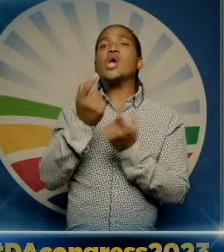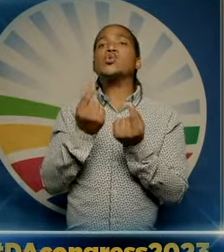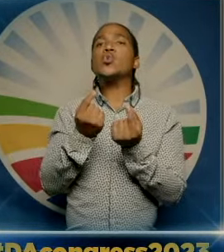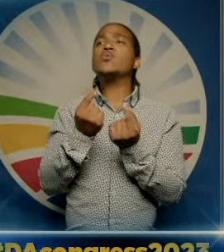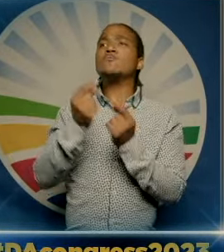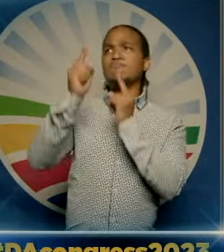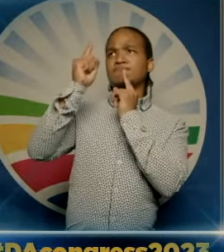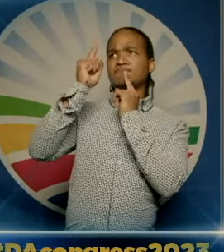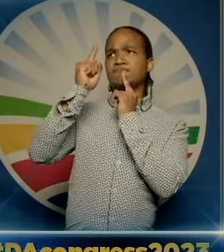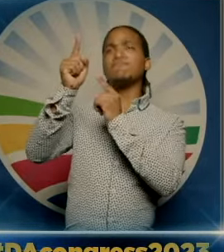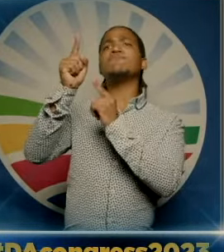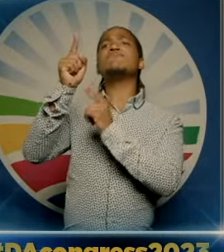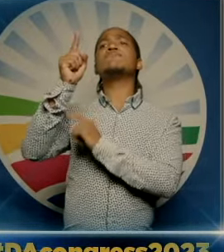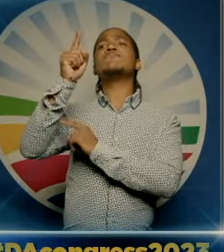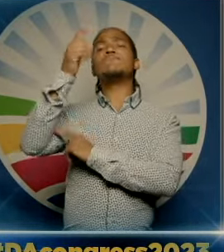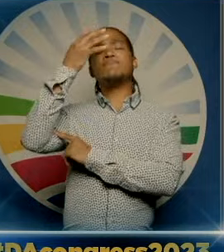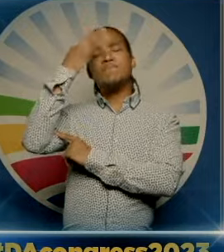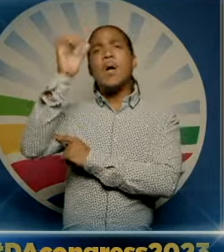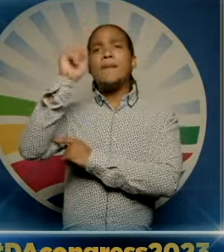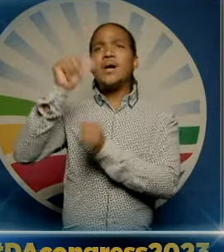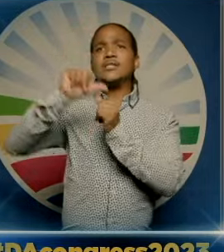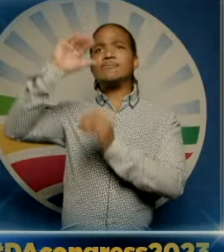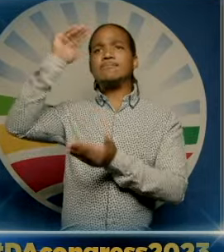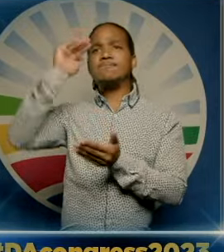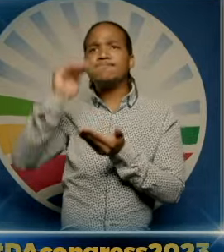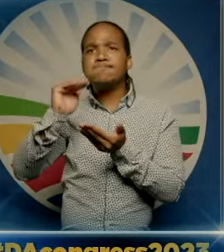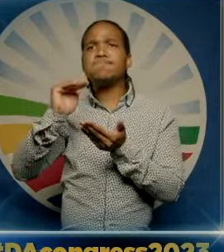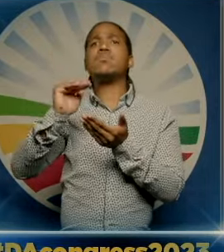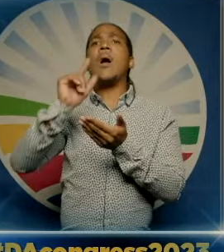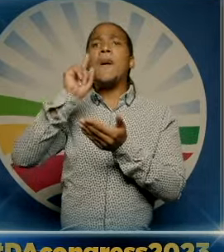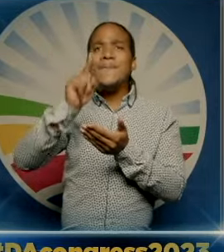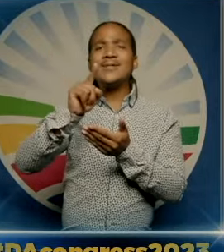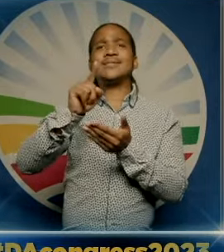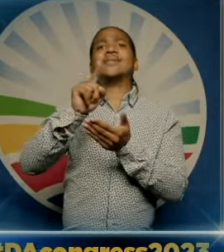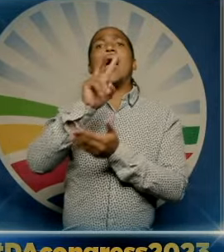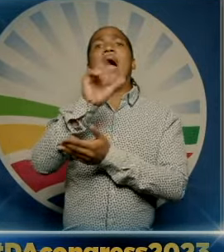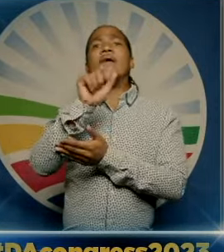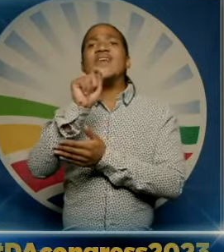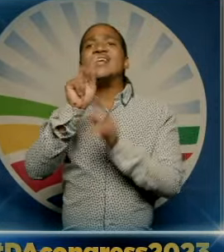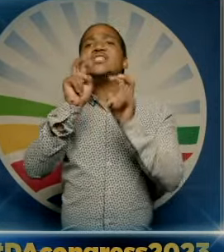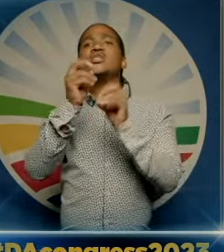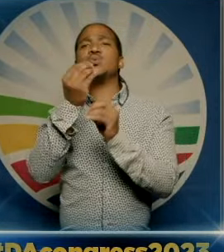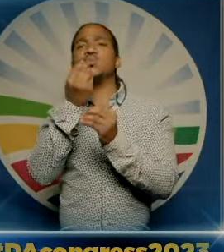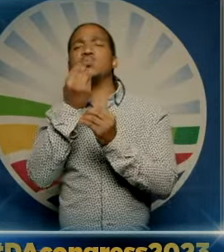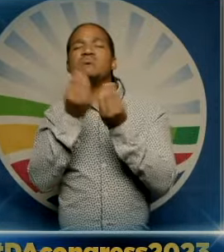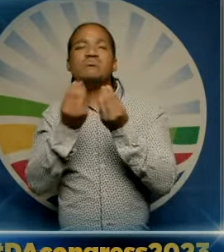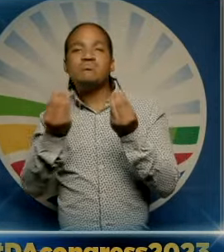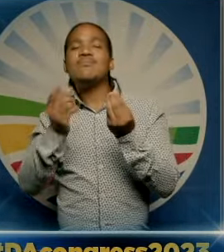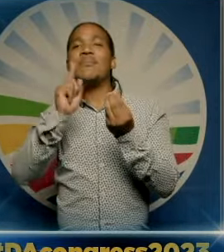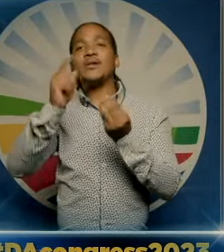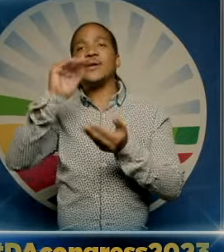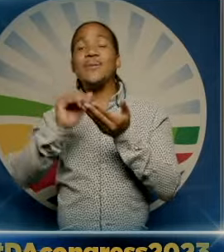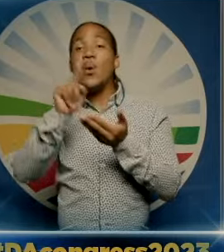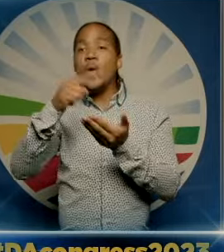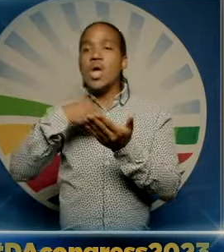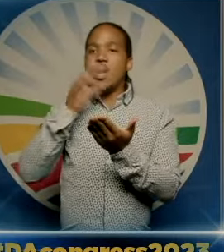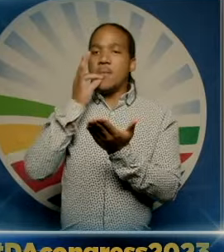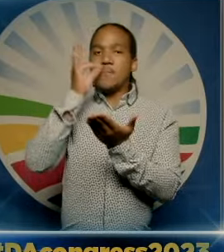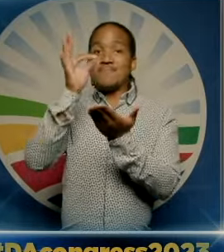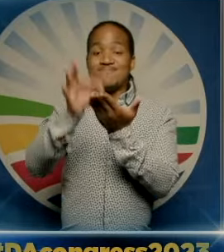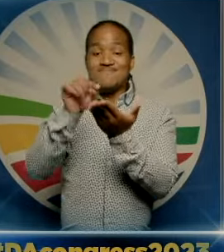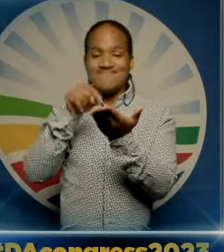government slashes fuel levy and extend the list of zero VAT rated goods. This proposal was meant to go